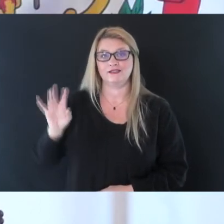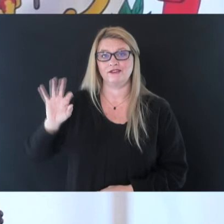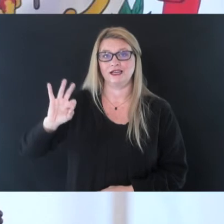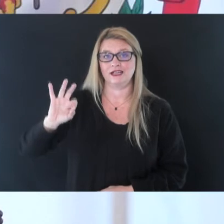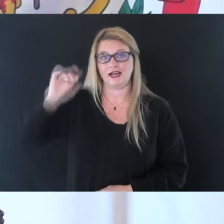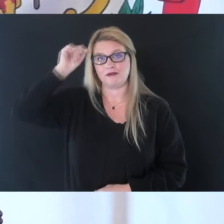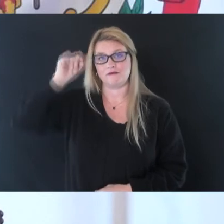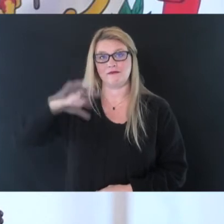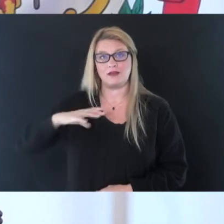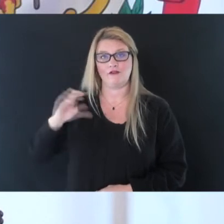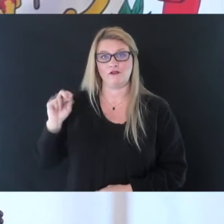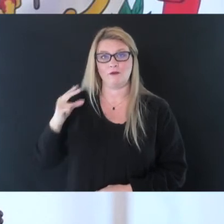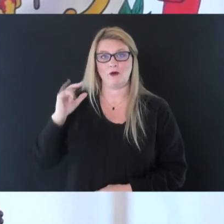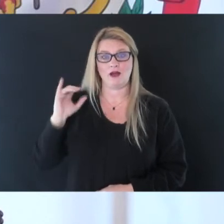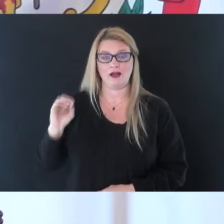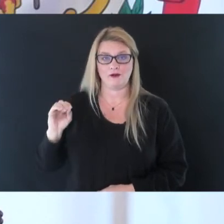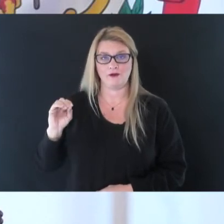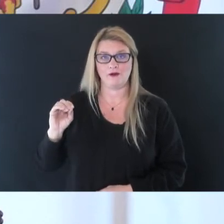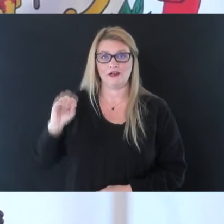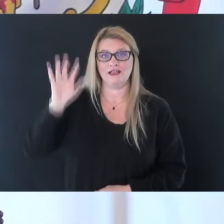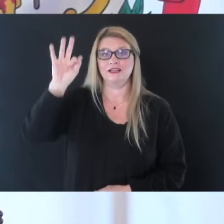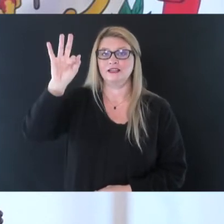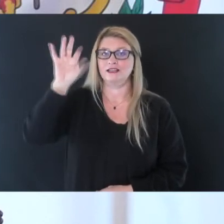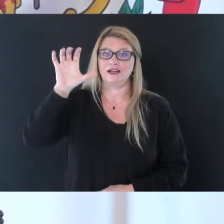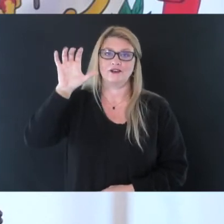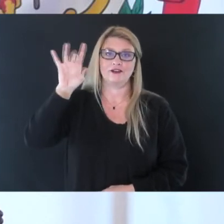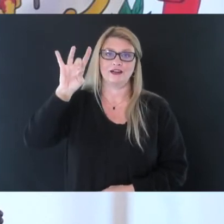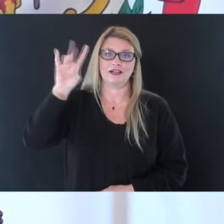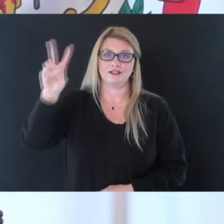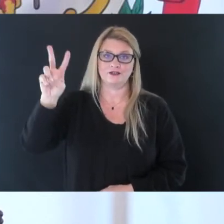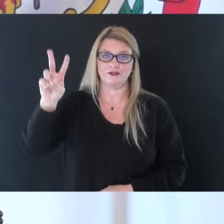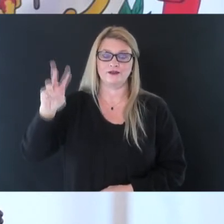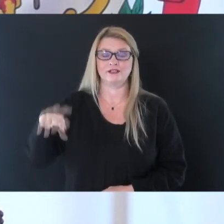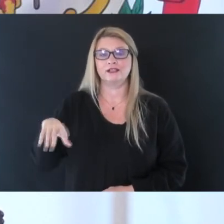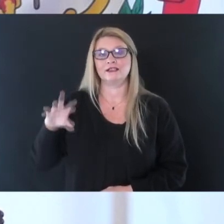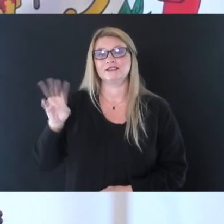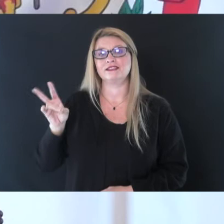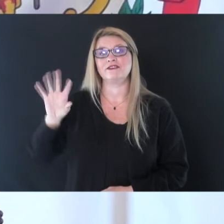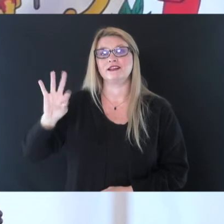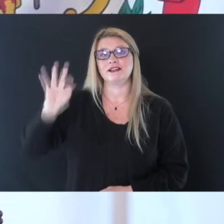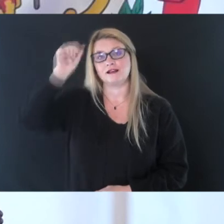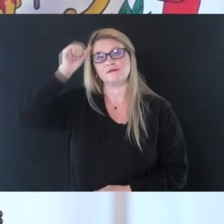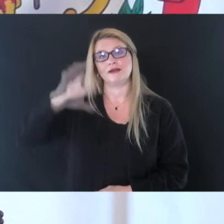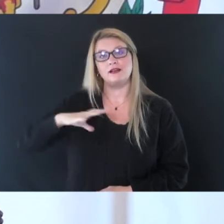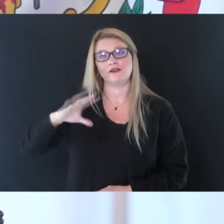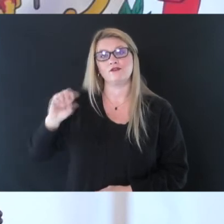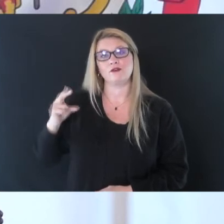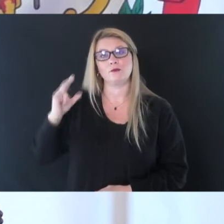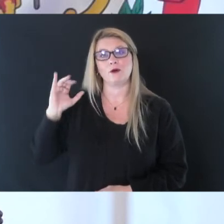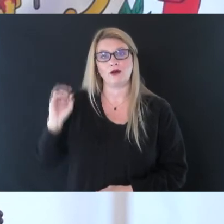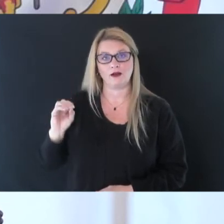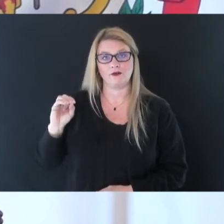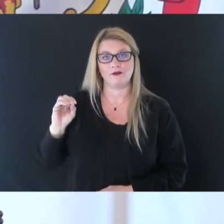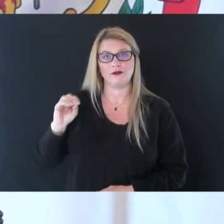79-year-old male from Ohio County. Our 1982nd death is a 79-year-old male from Ohio